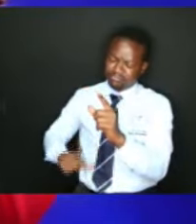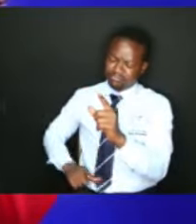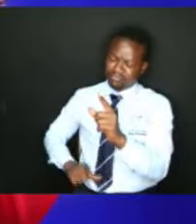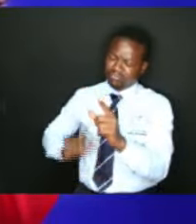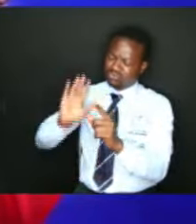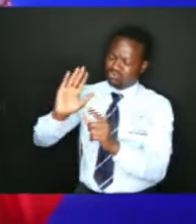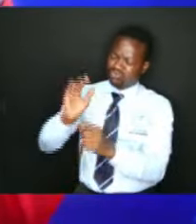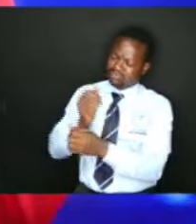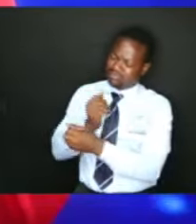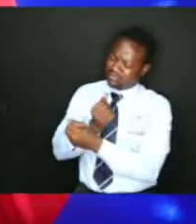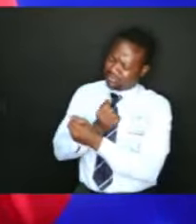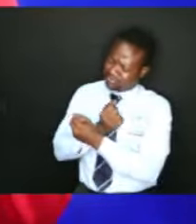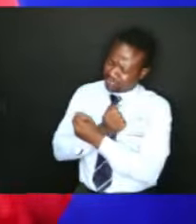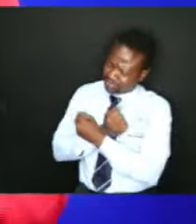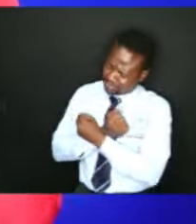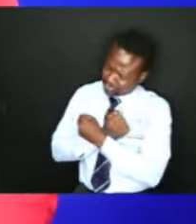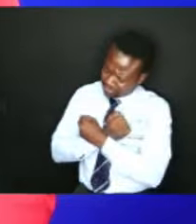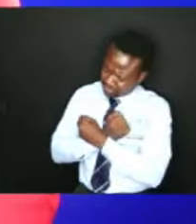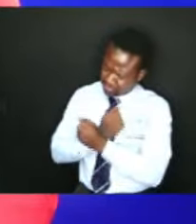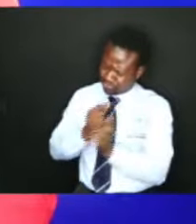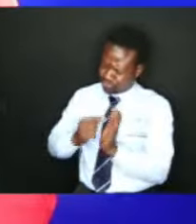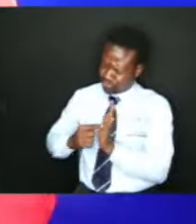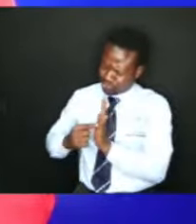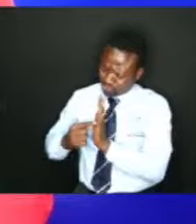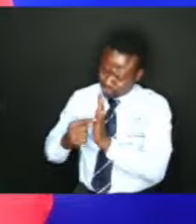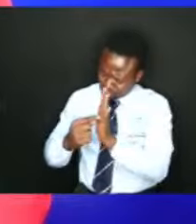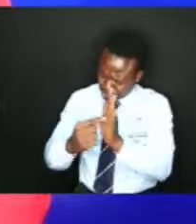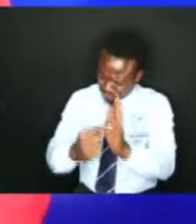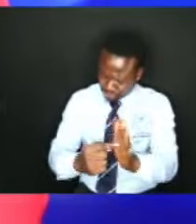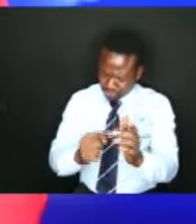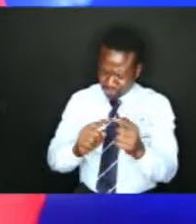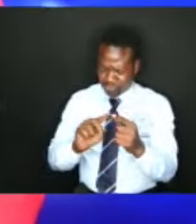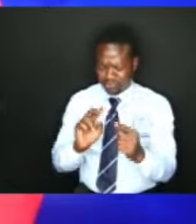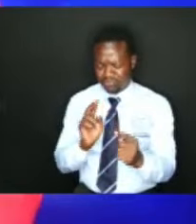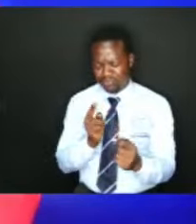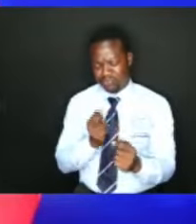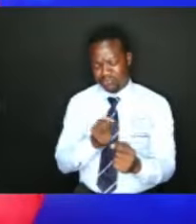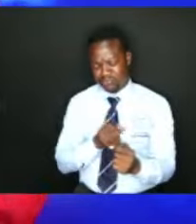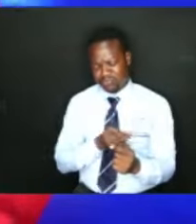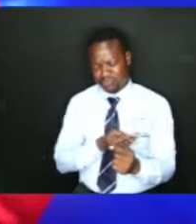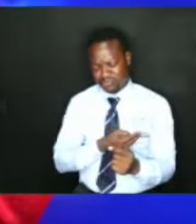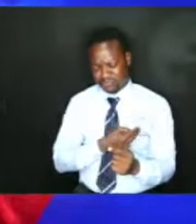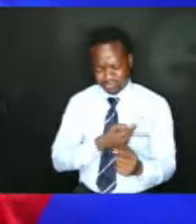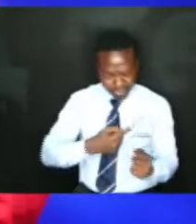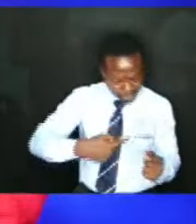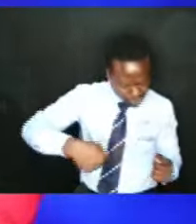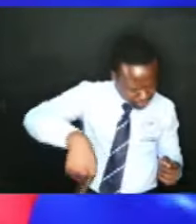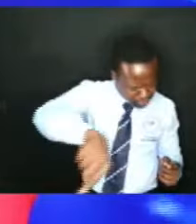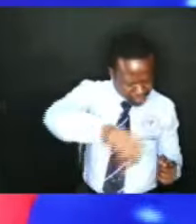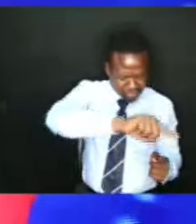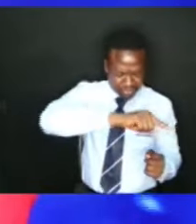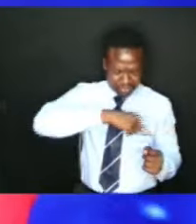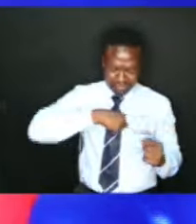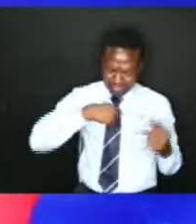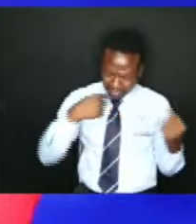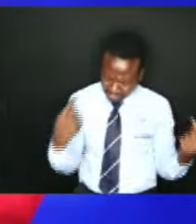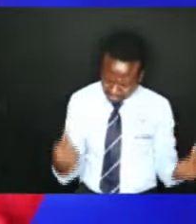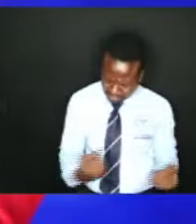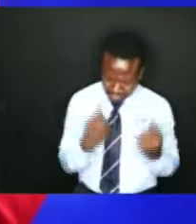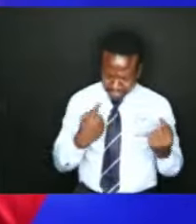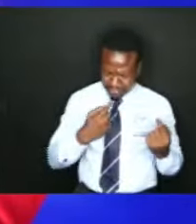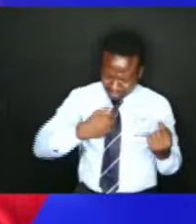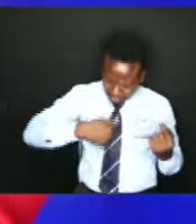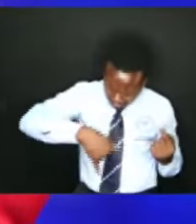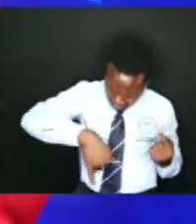Owodwa we yi eti achreying. Emrani ya deboye fompo.